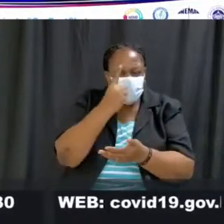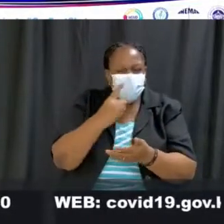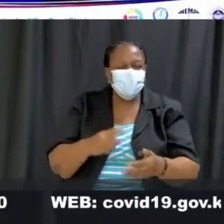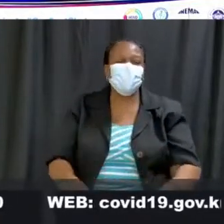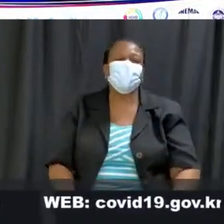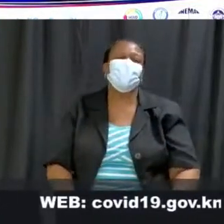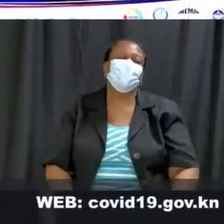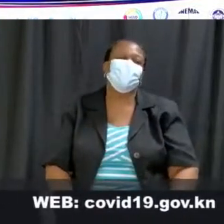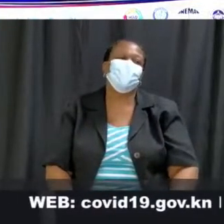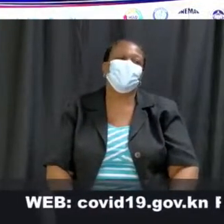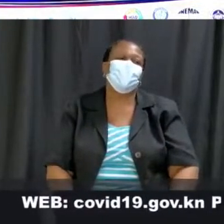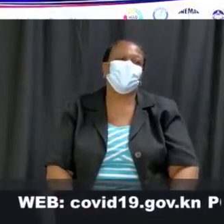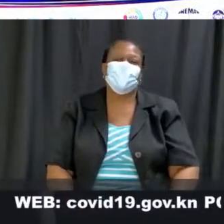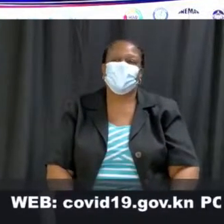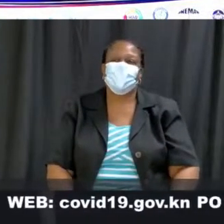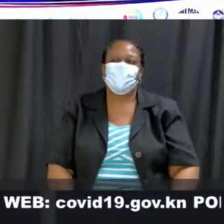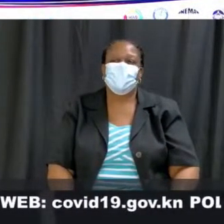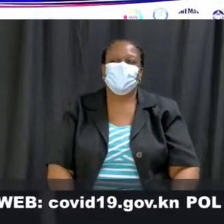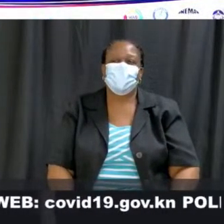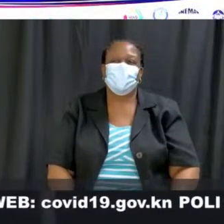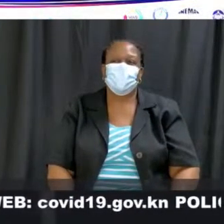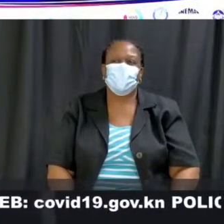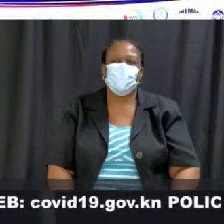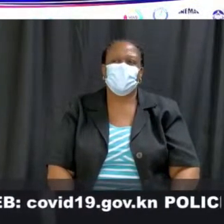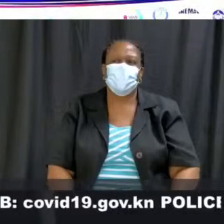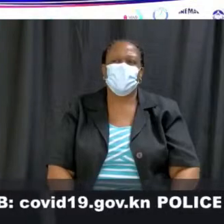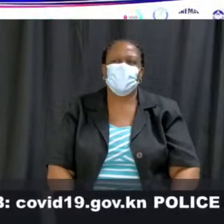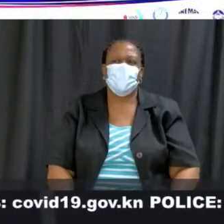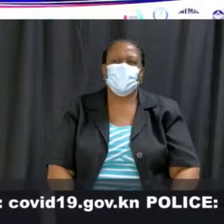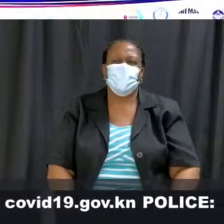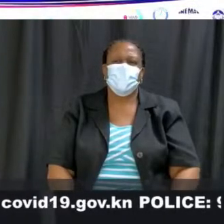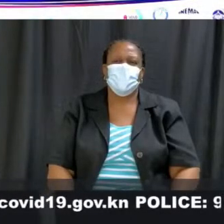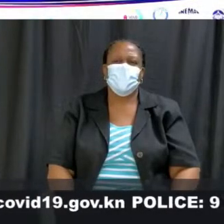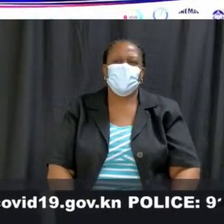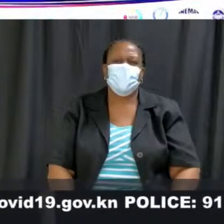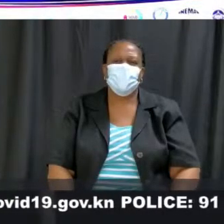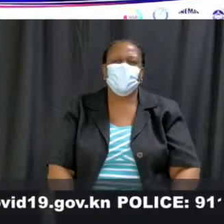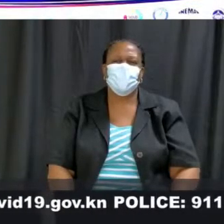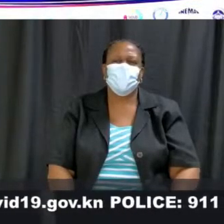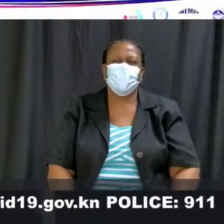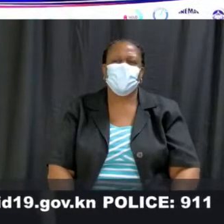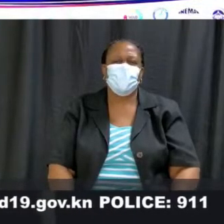protection. Is there something like that? That is not.